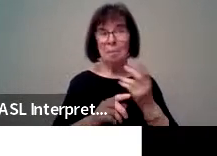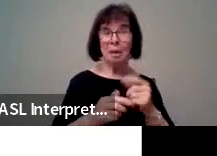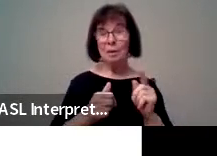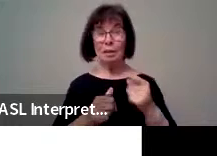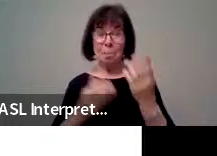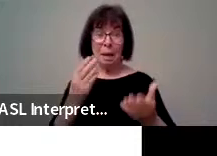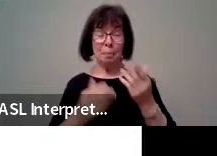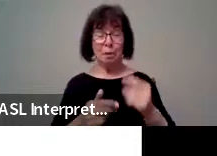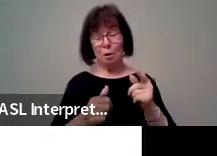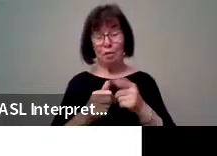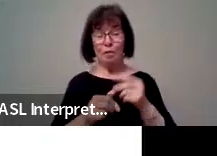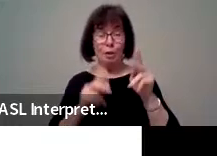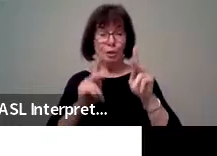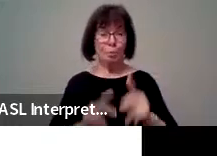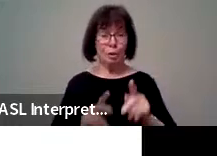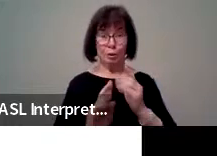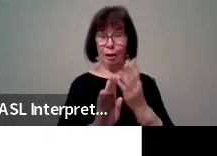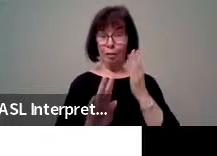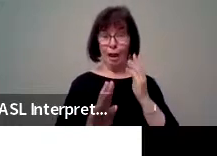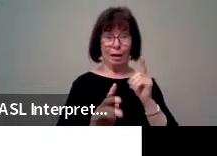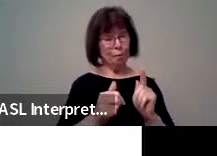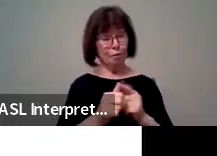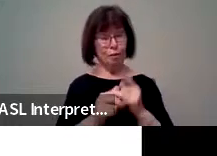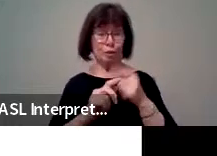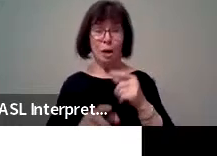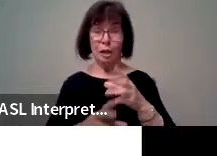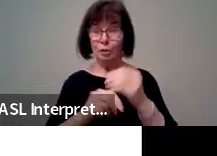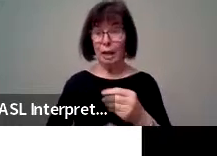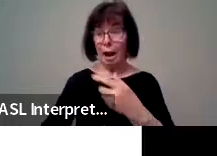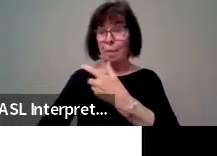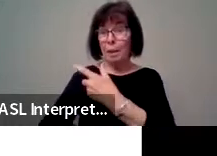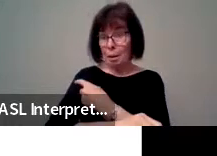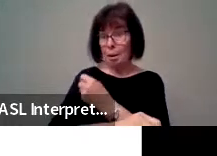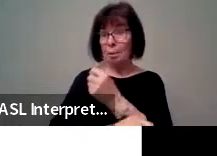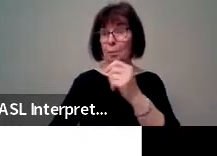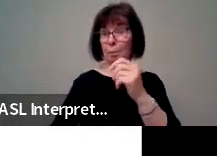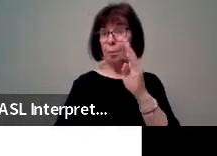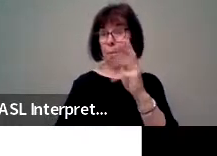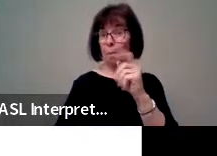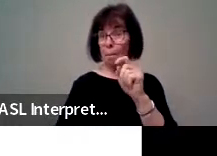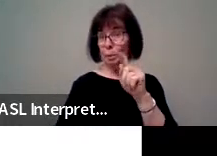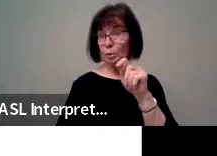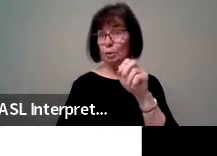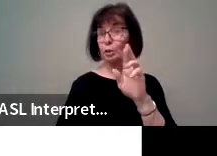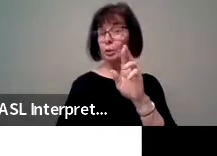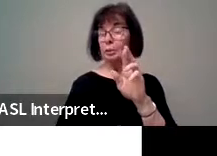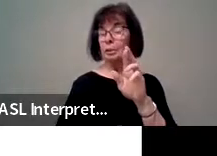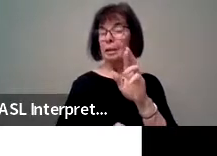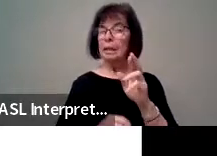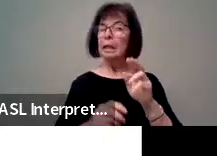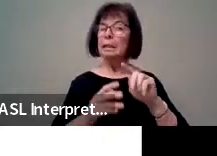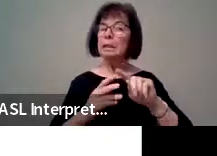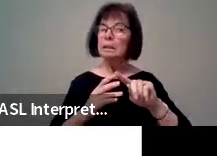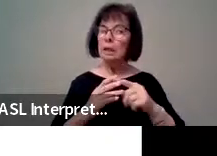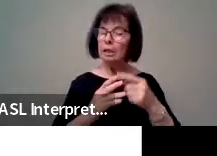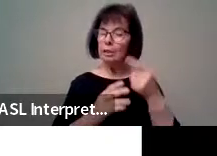booster, then I think it starts to be worth thinking about this.